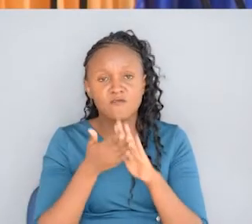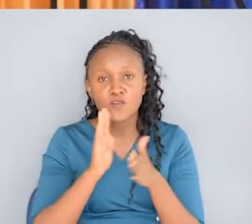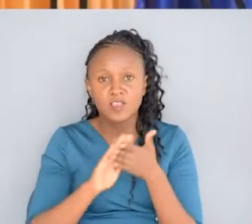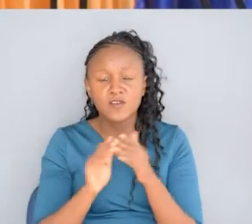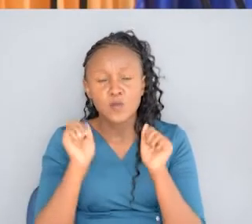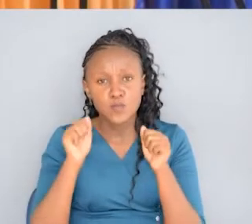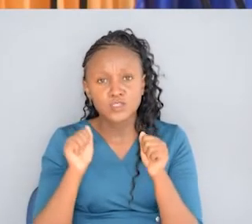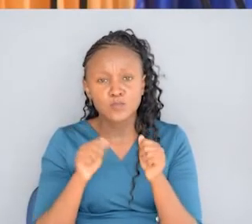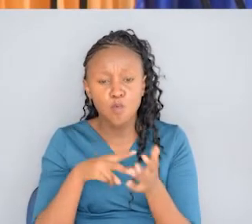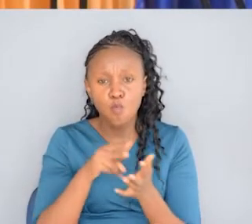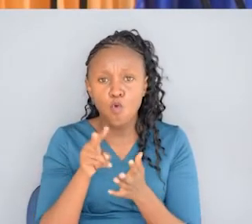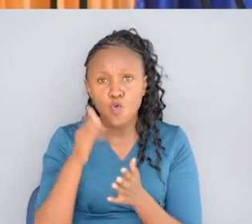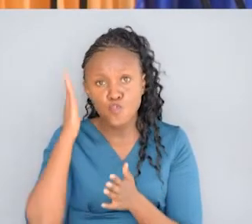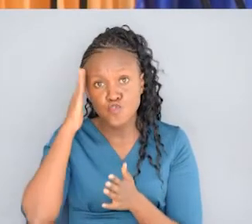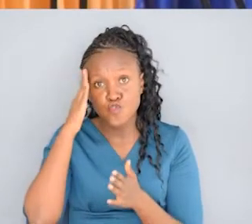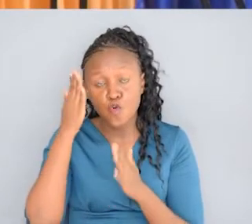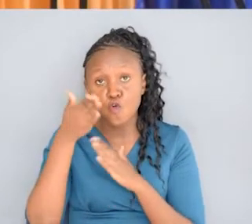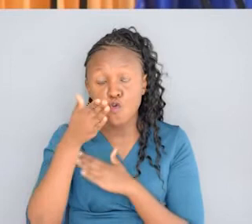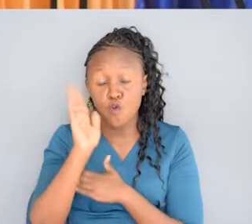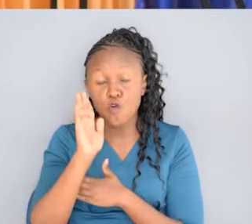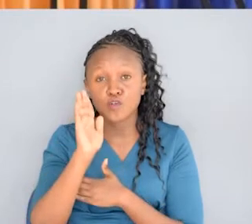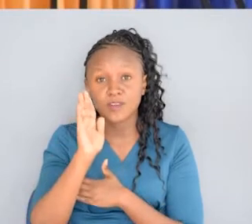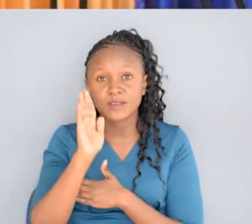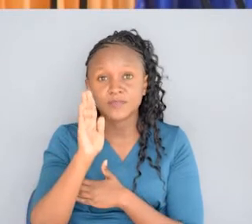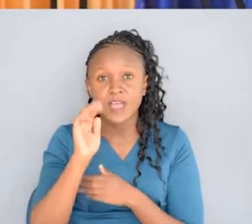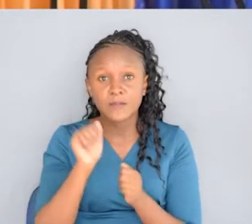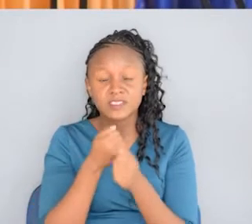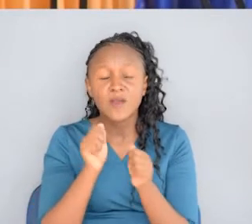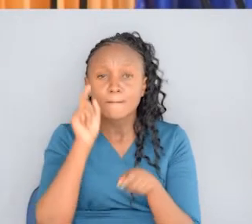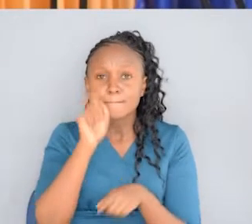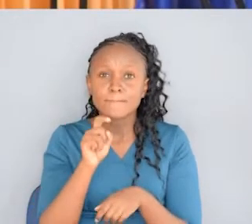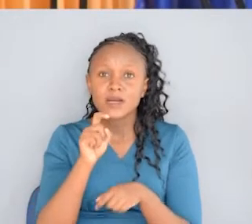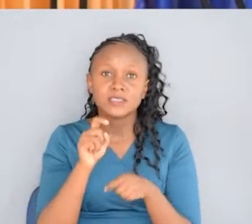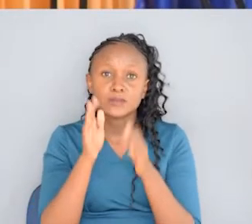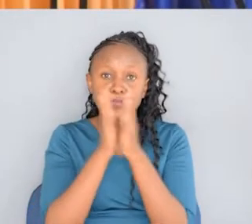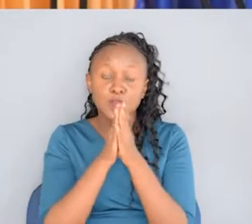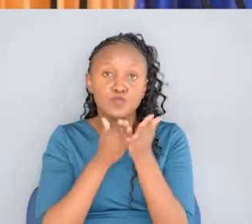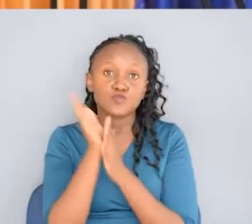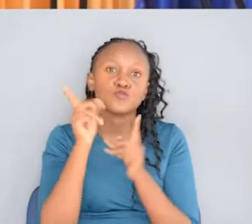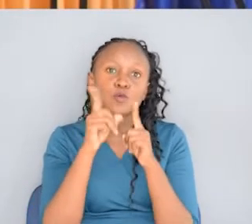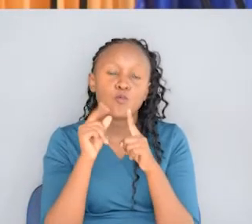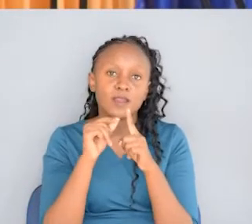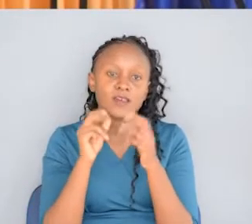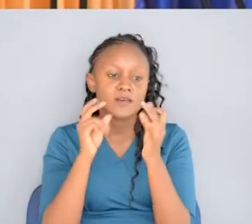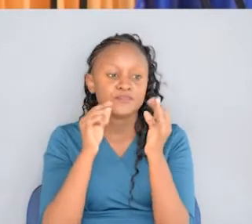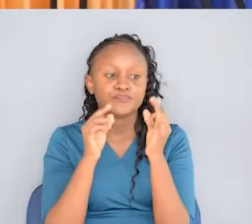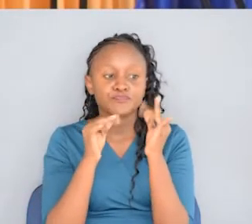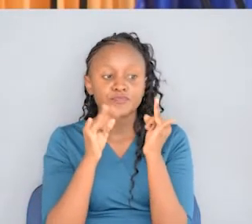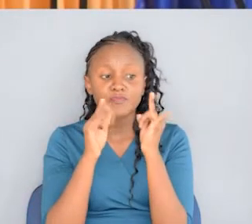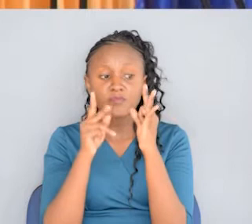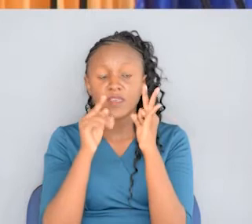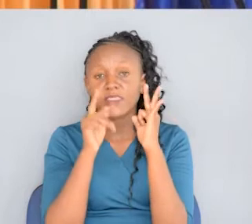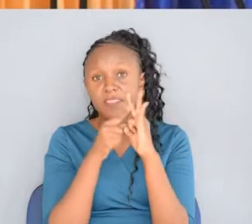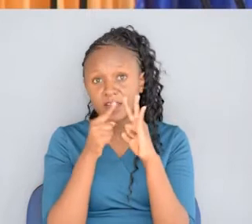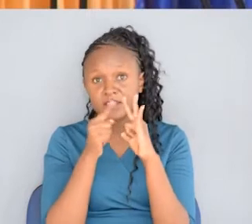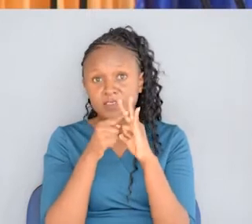two things must work together. We must pray through the word. The third thing is, focus on God who hears you.